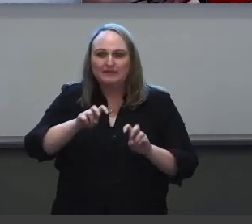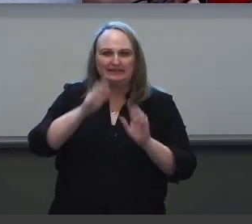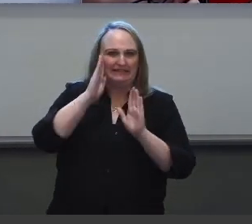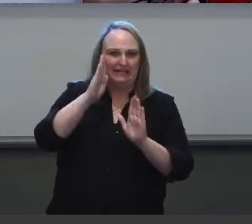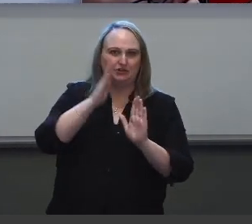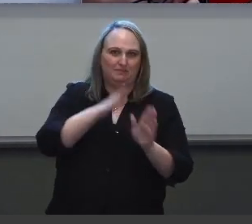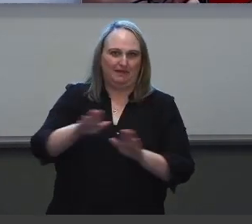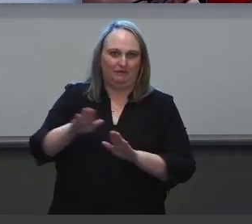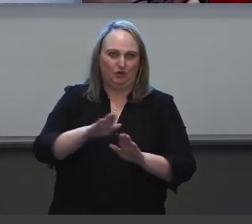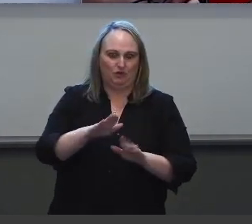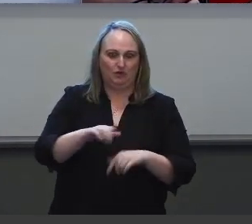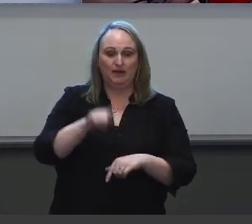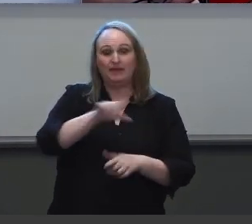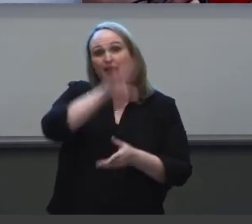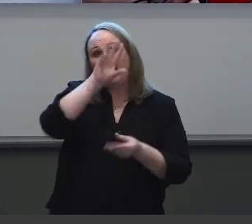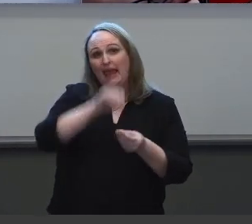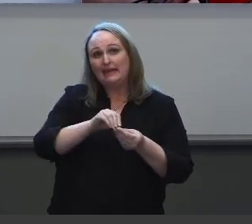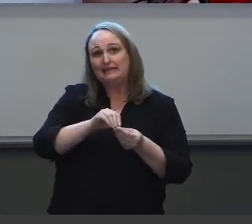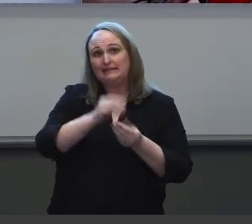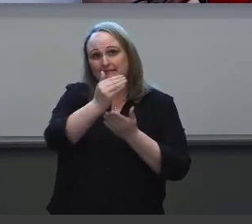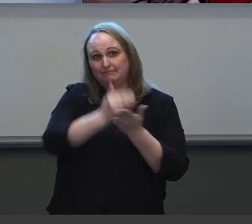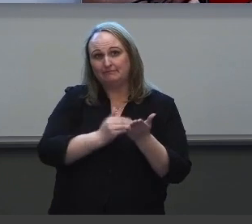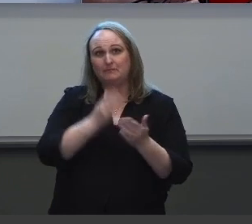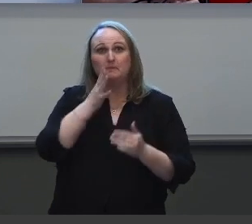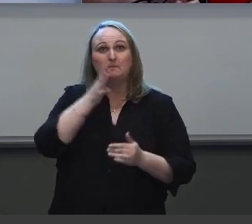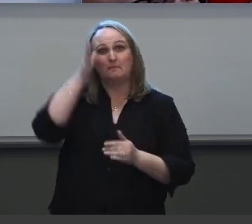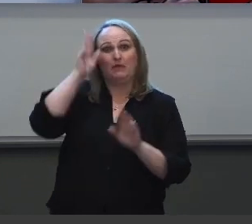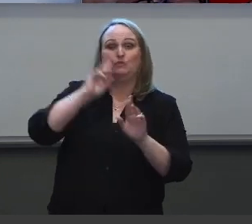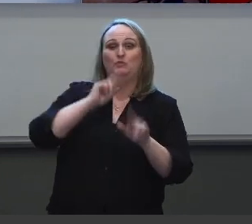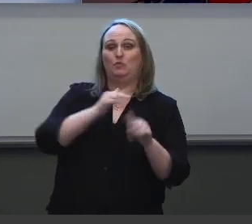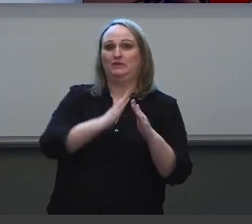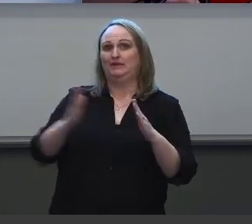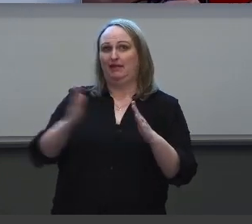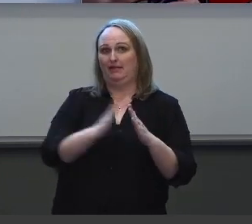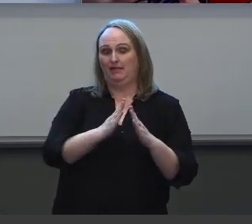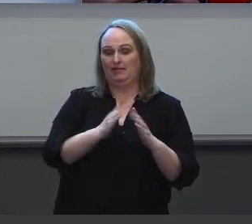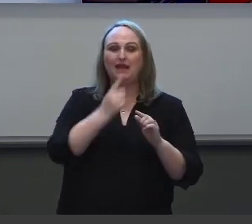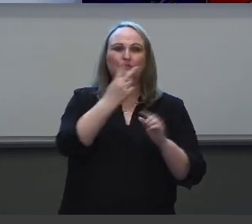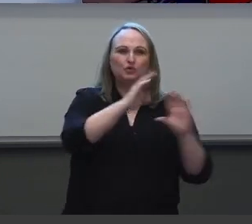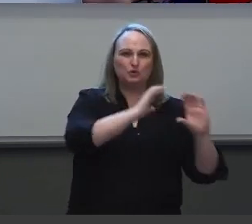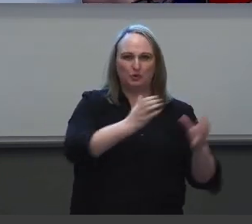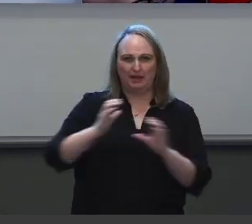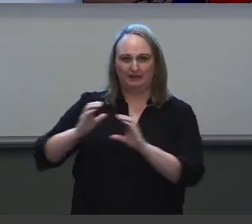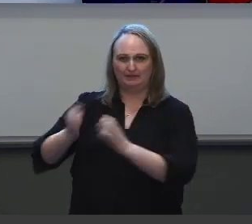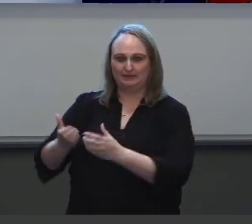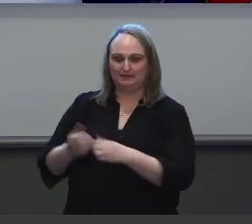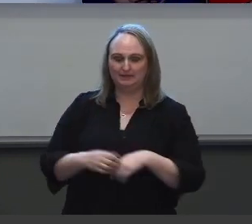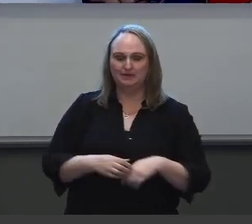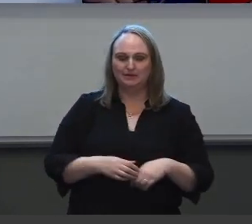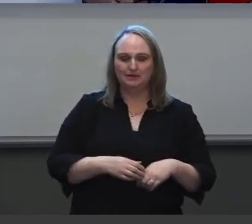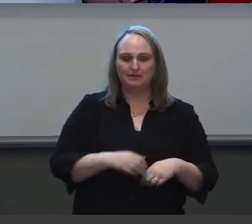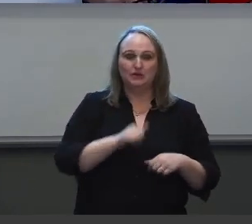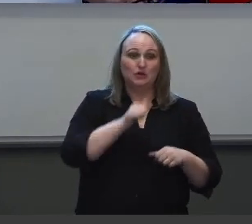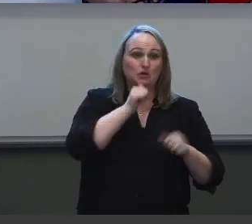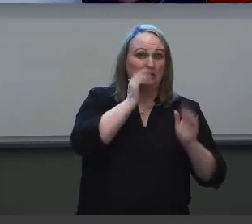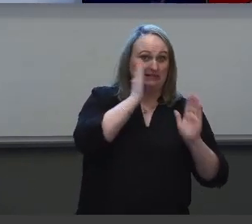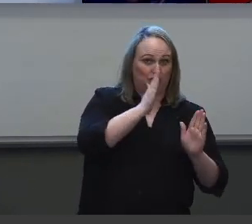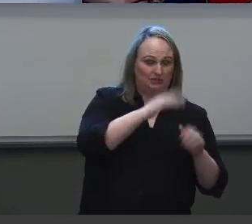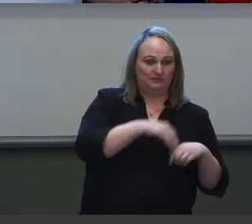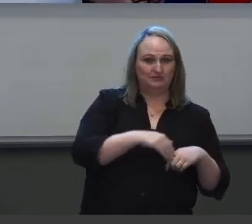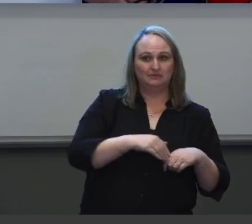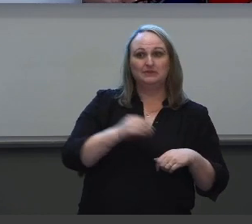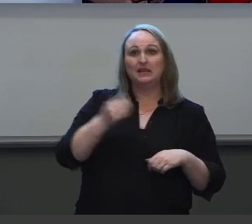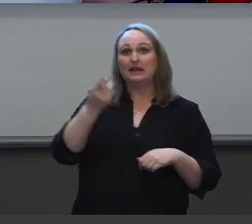it is an 18-item parent report scale, and it considers two domains once it's scored, so an inattention